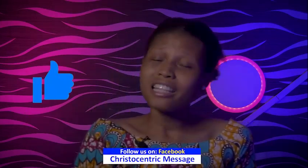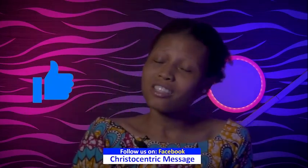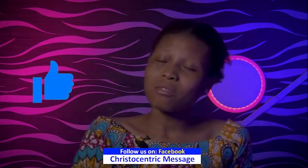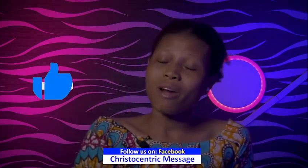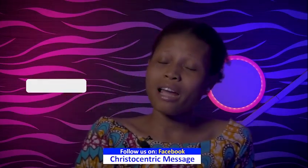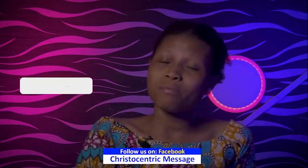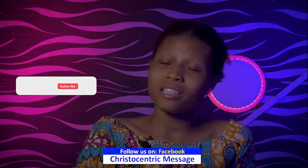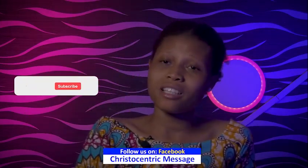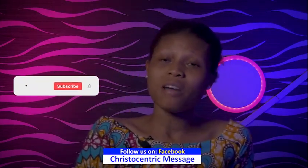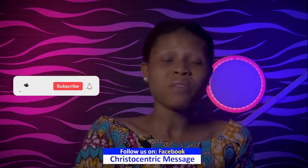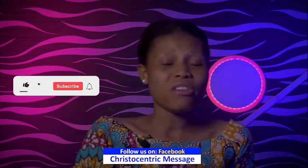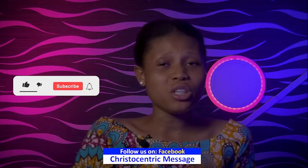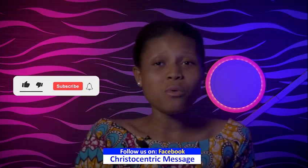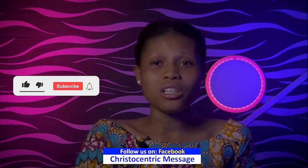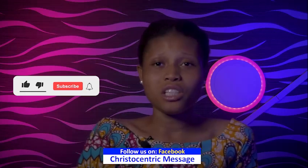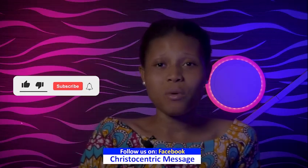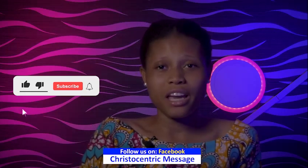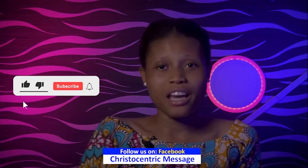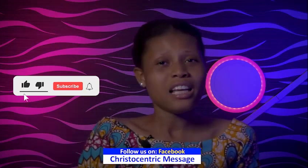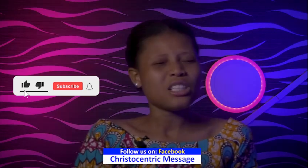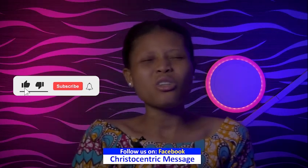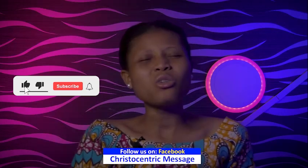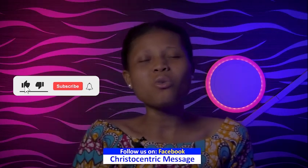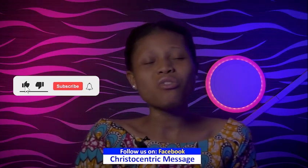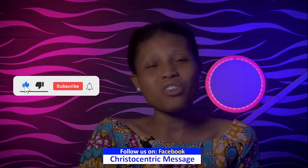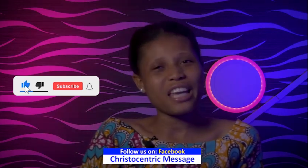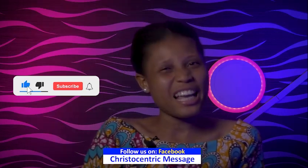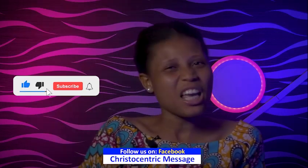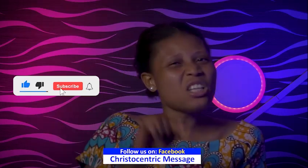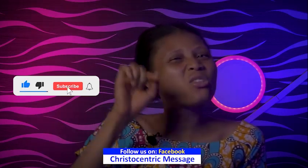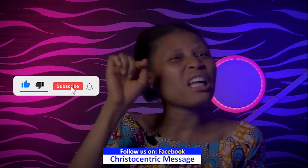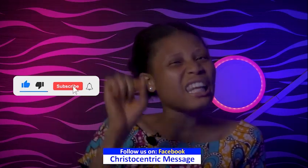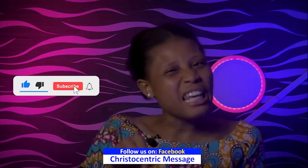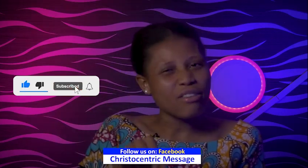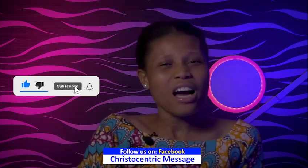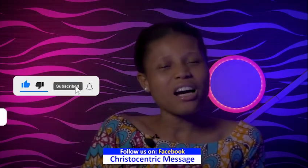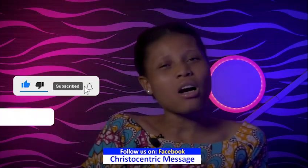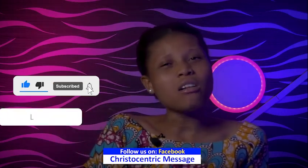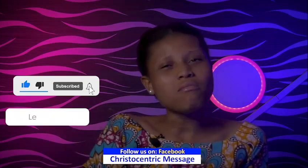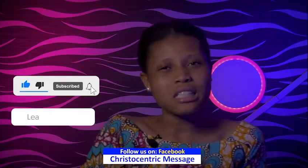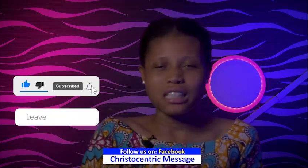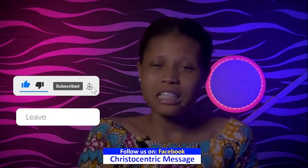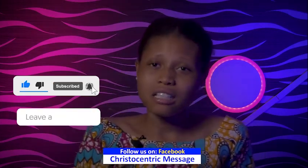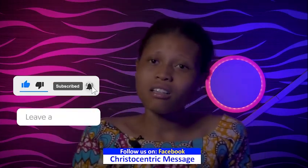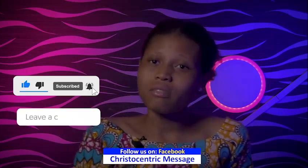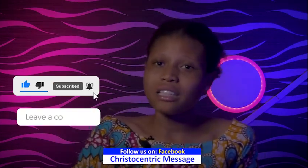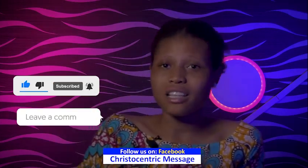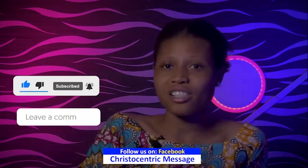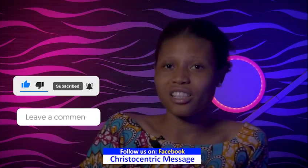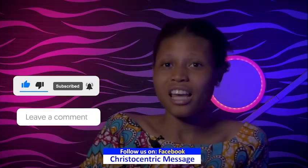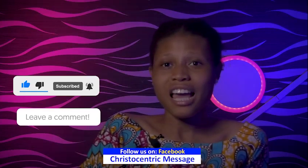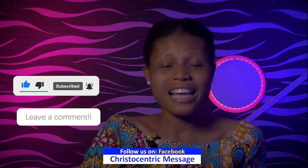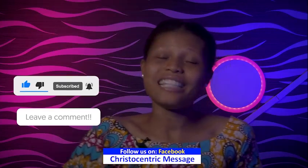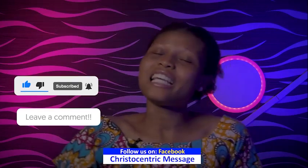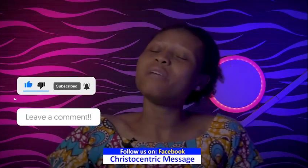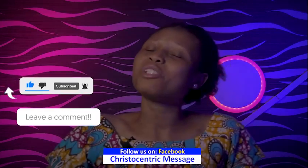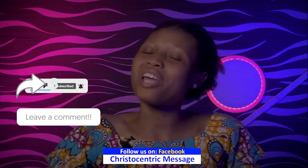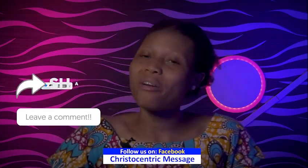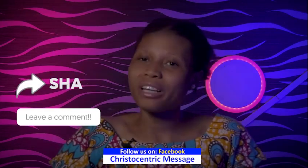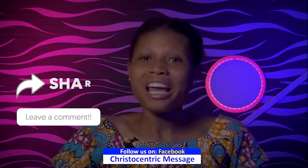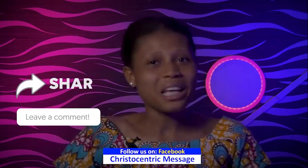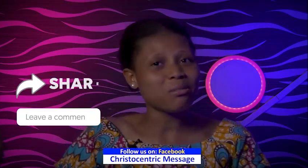hit the subscribe button. If you are new here, don't also forget to leave a comment in the comment section, and